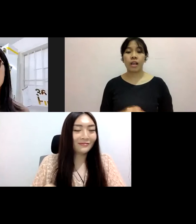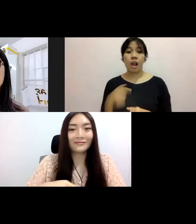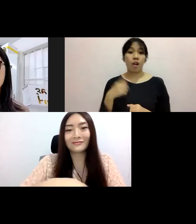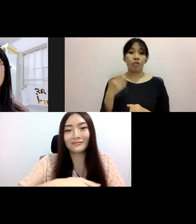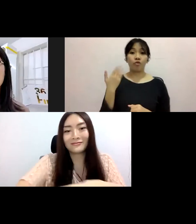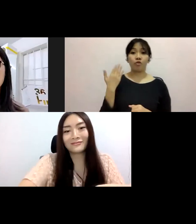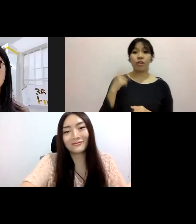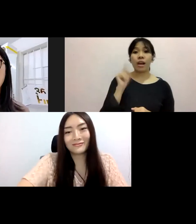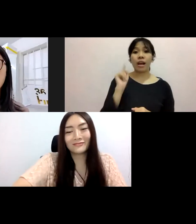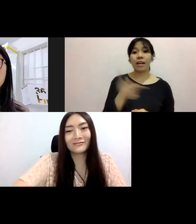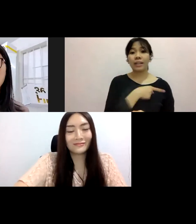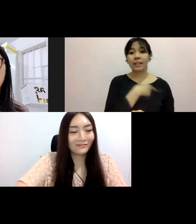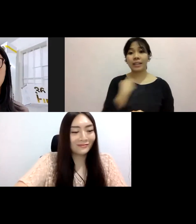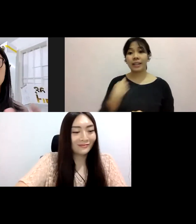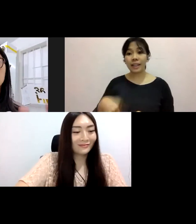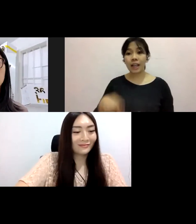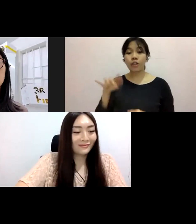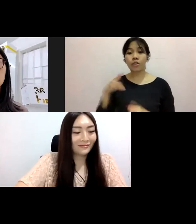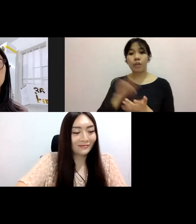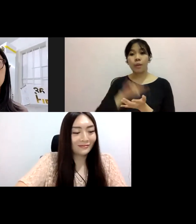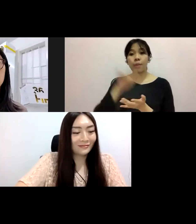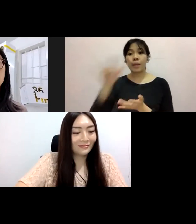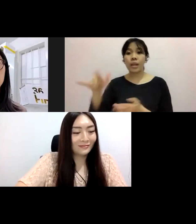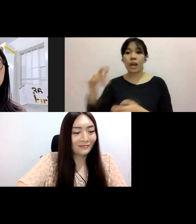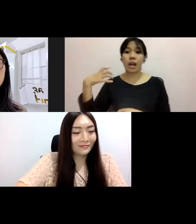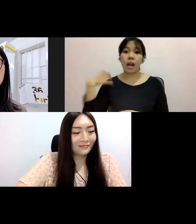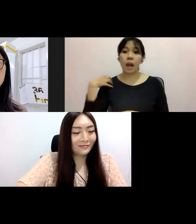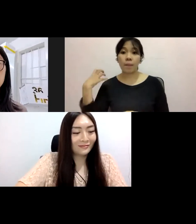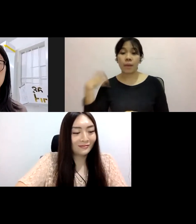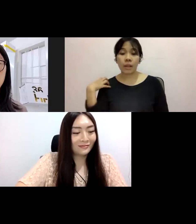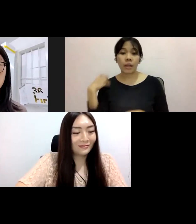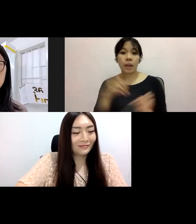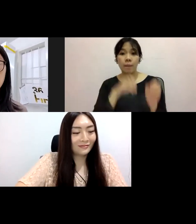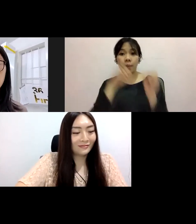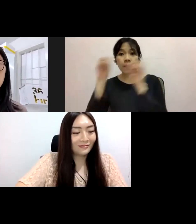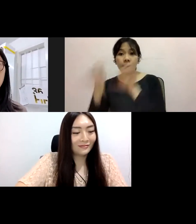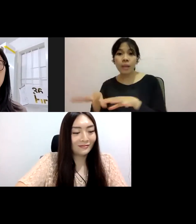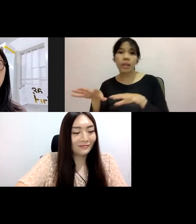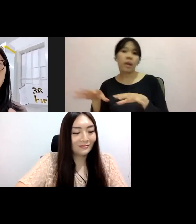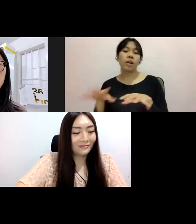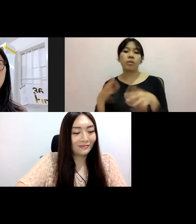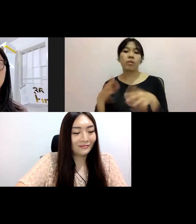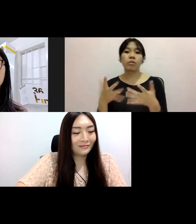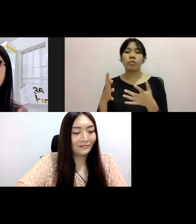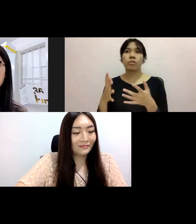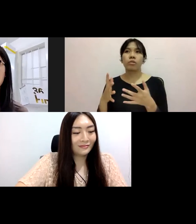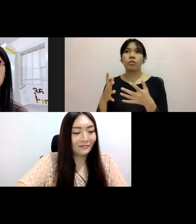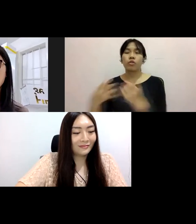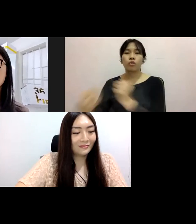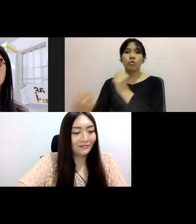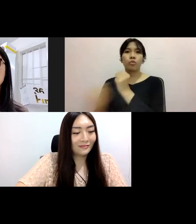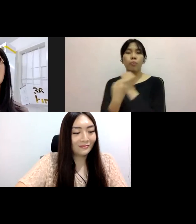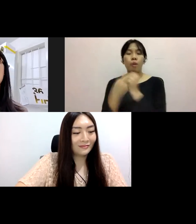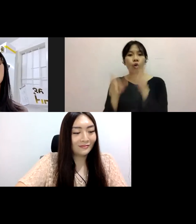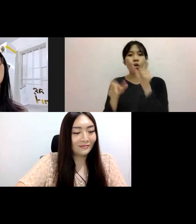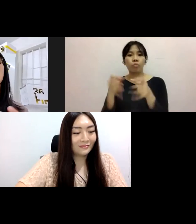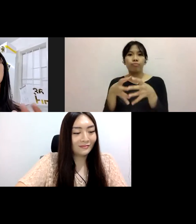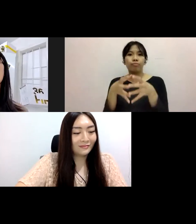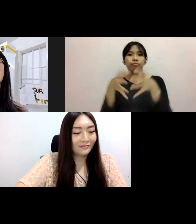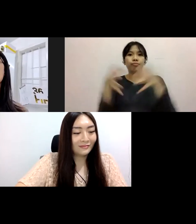huge help and a huge support for my filmmaking